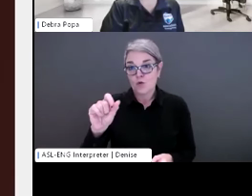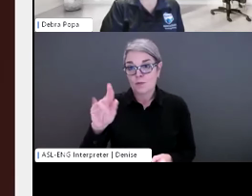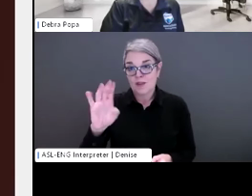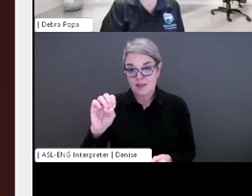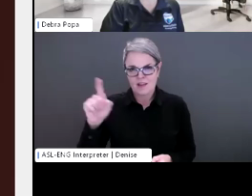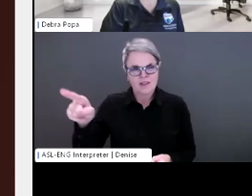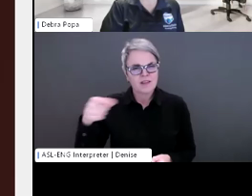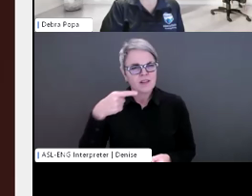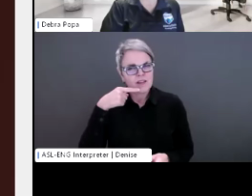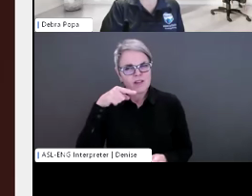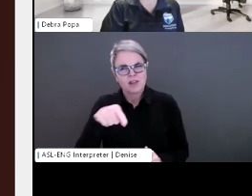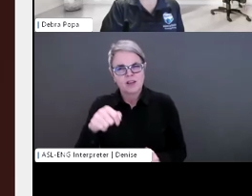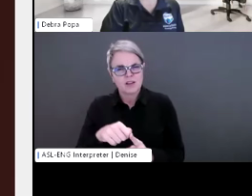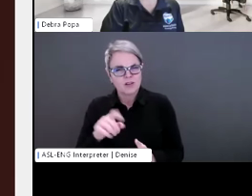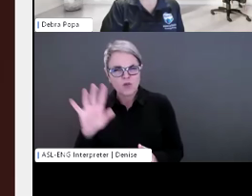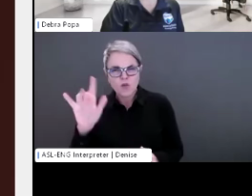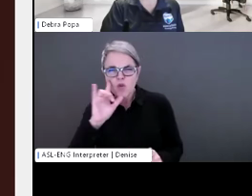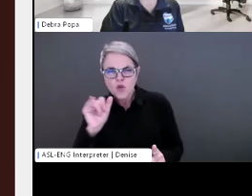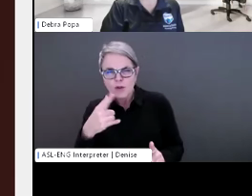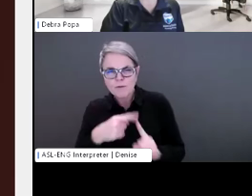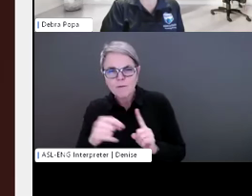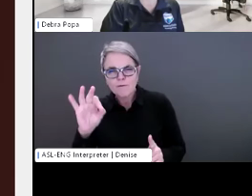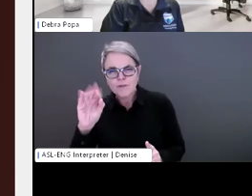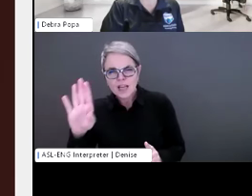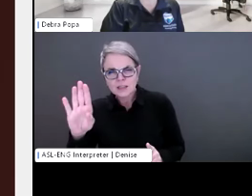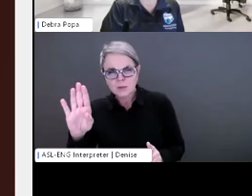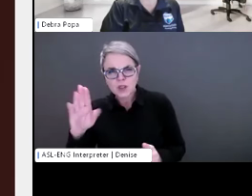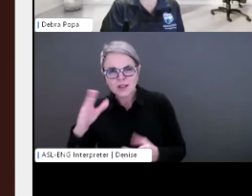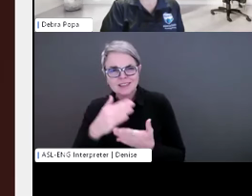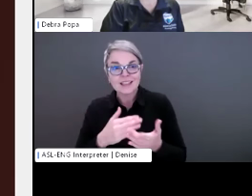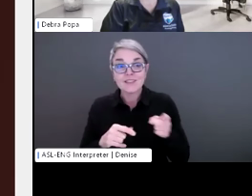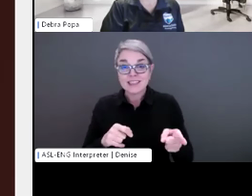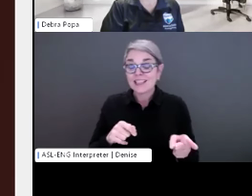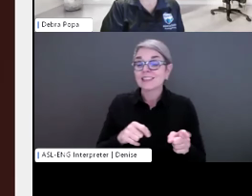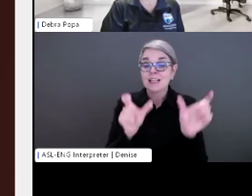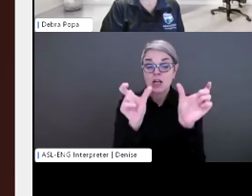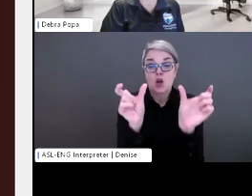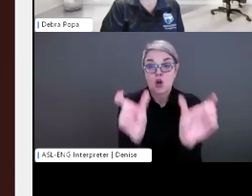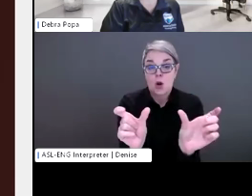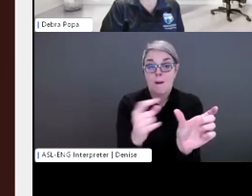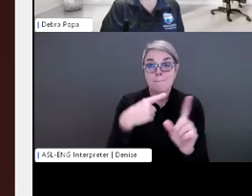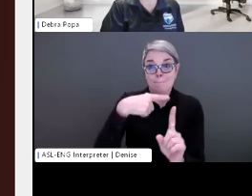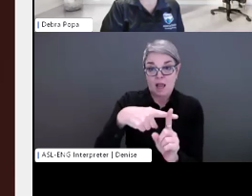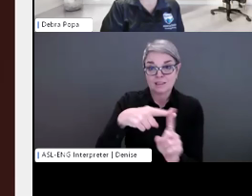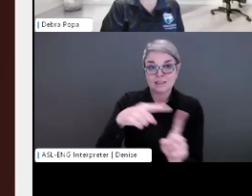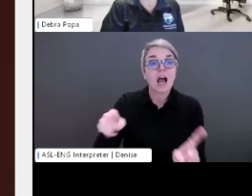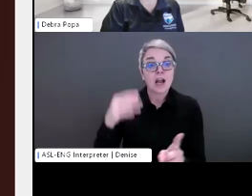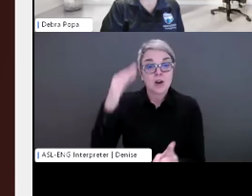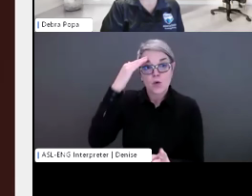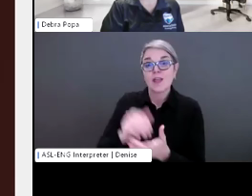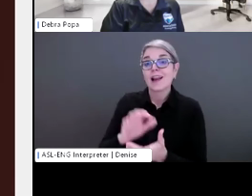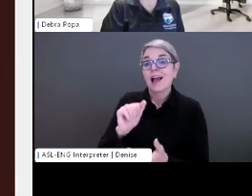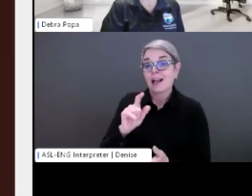it came from a Facebook list, but it says Claudiu plus Adobe, I know that Adobe has sold it to Facebook and then Facebook lost